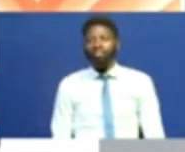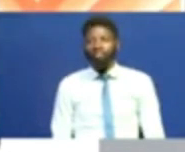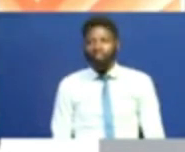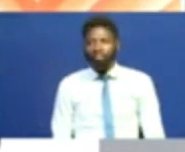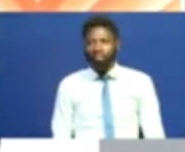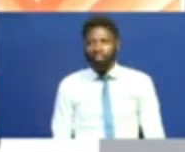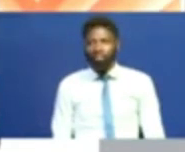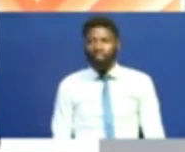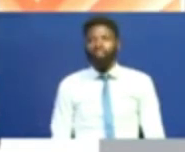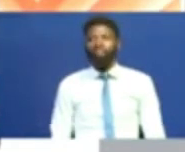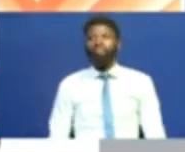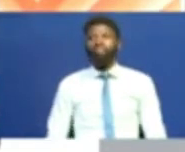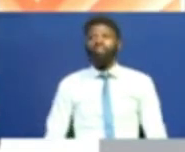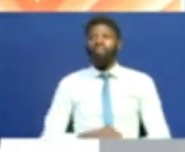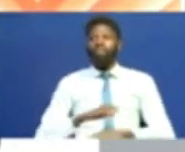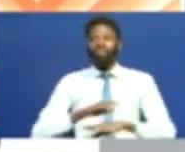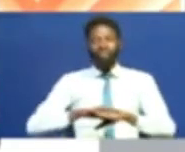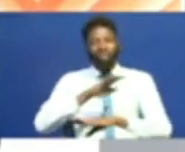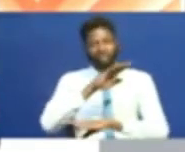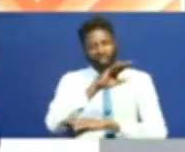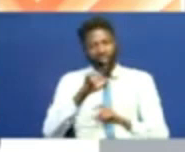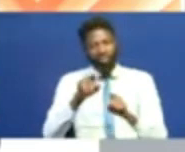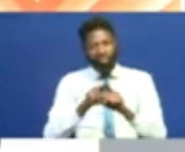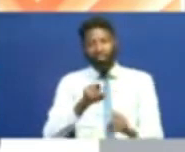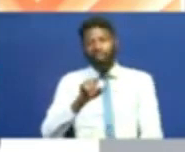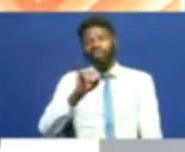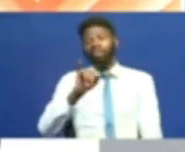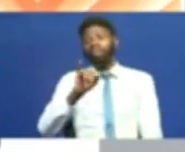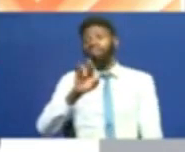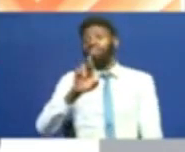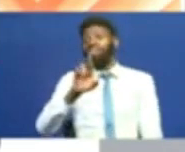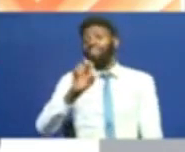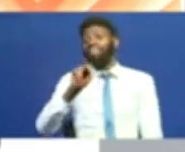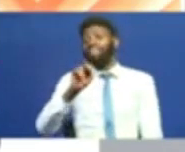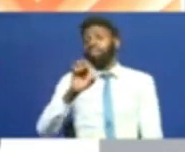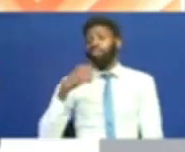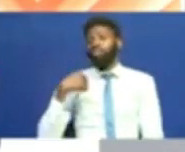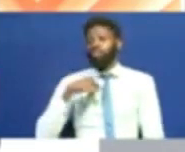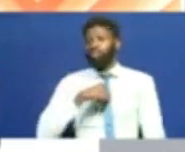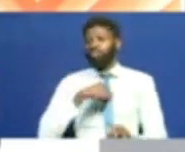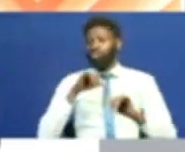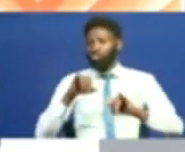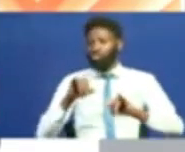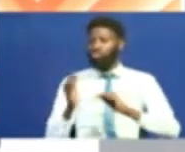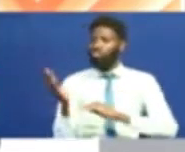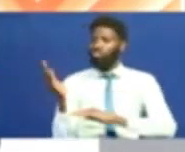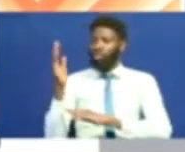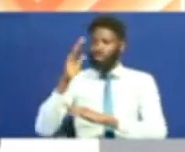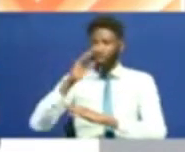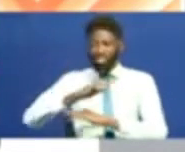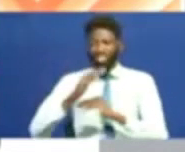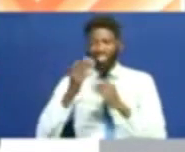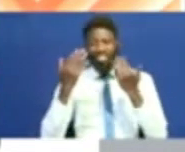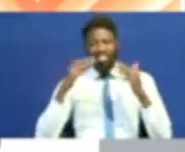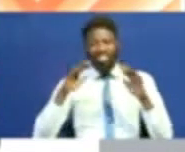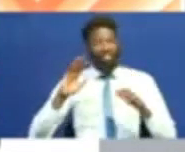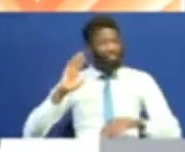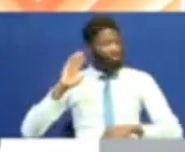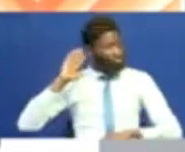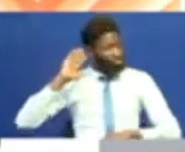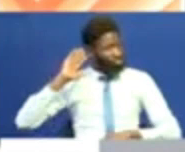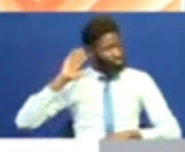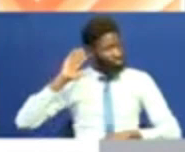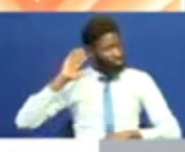Good afternoon to you too. Indeed, Irene Mchuma there in the broadcasting house. We were here for the better part of this particular morning listening to what